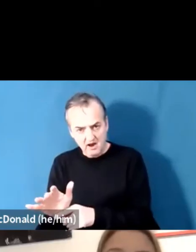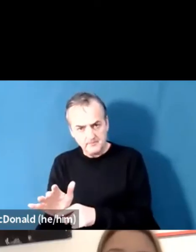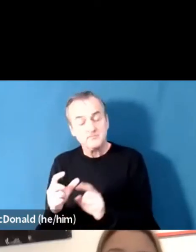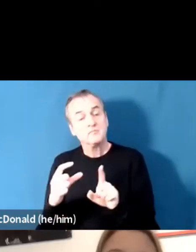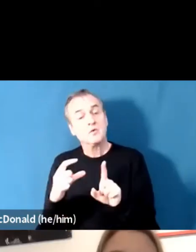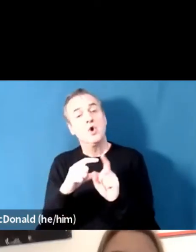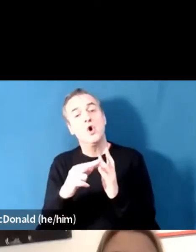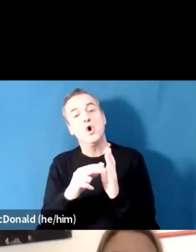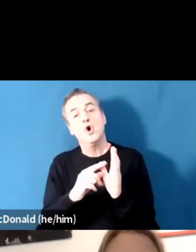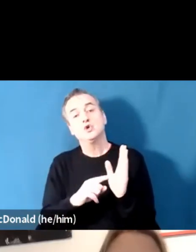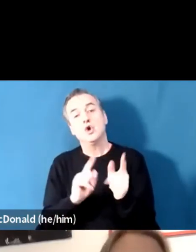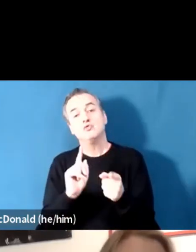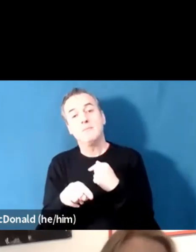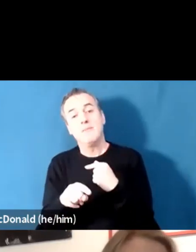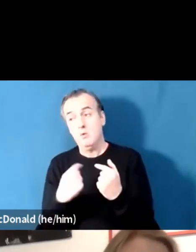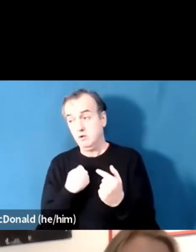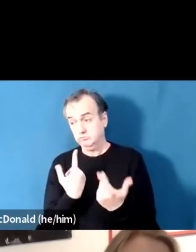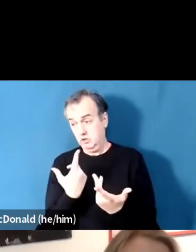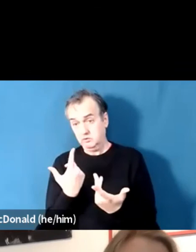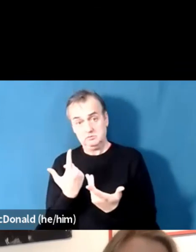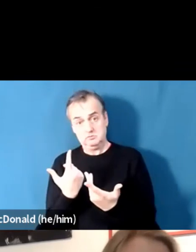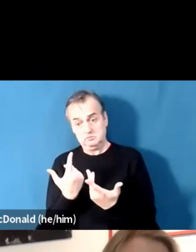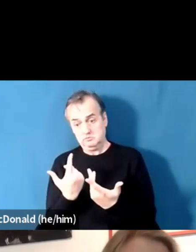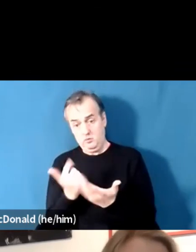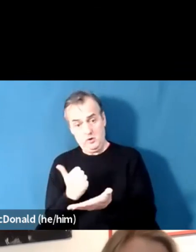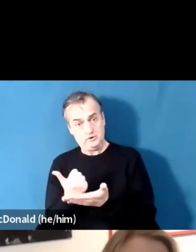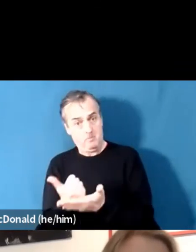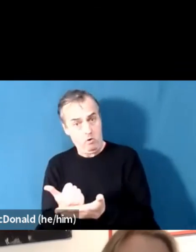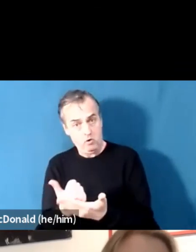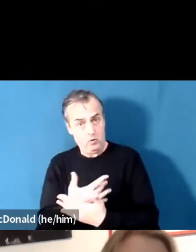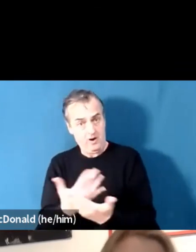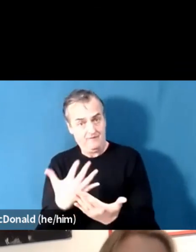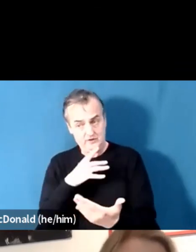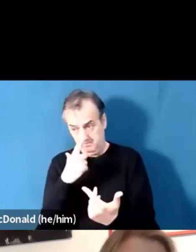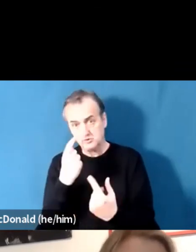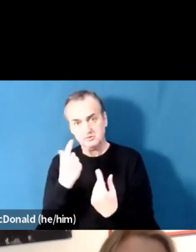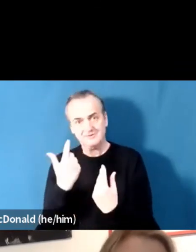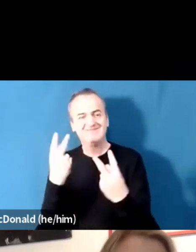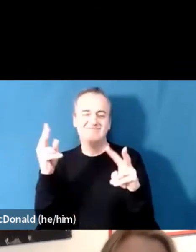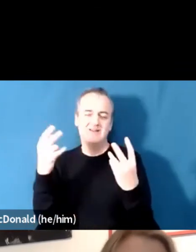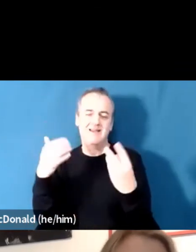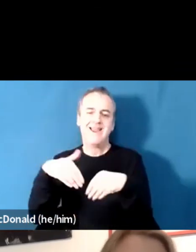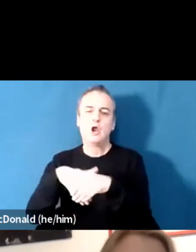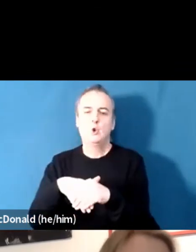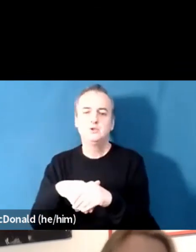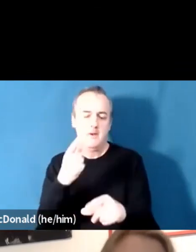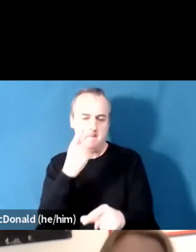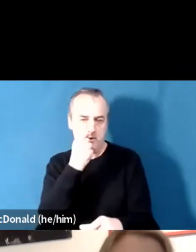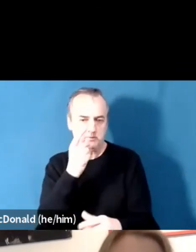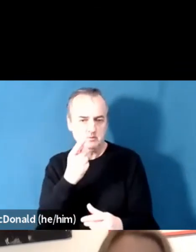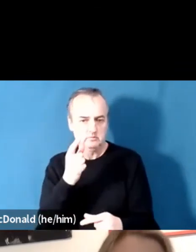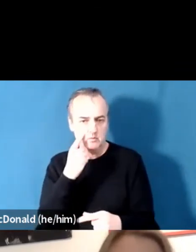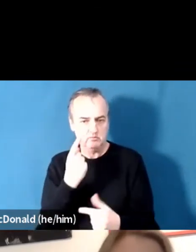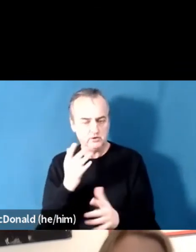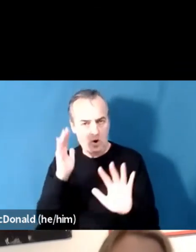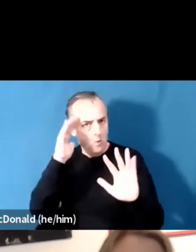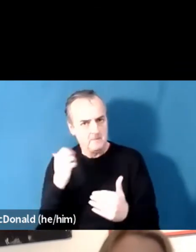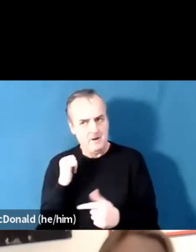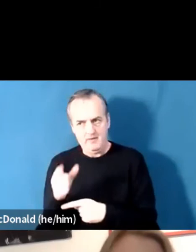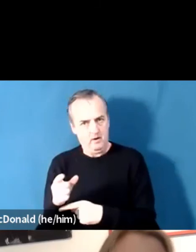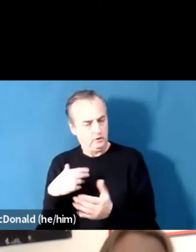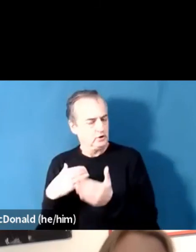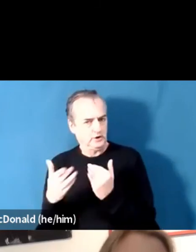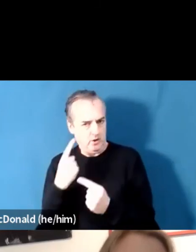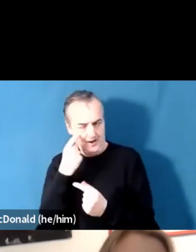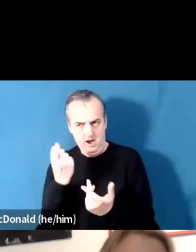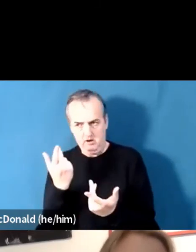honestly, we would do whatever it takes to make it as inclusive as possible. So I wouldn't worry about that